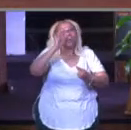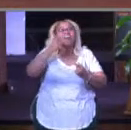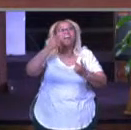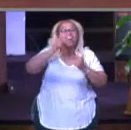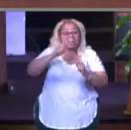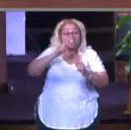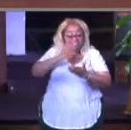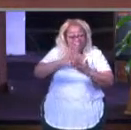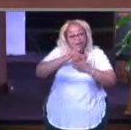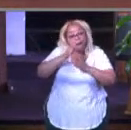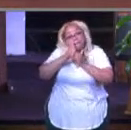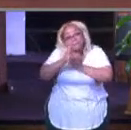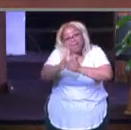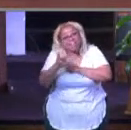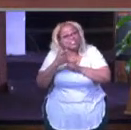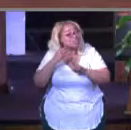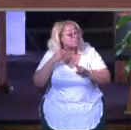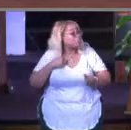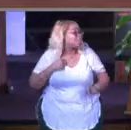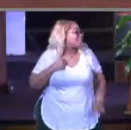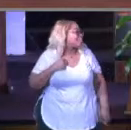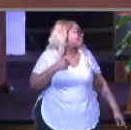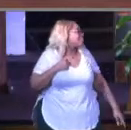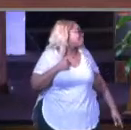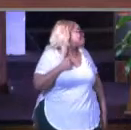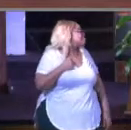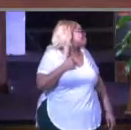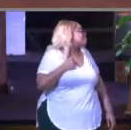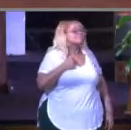let this cup pass from me.